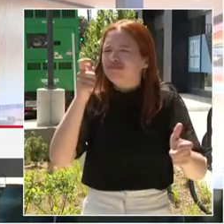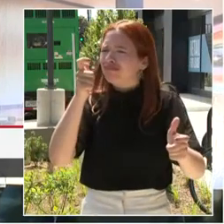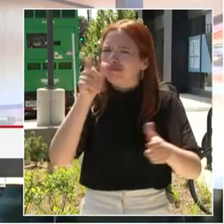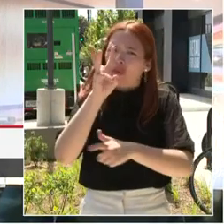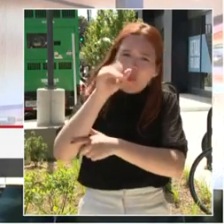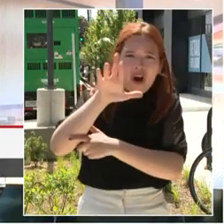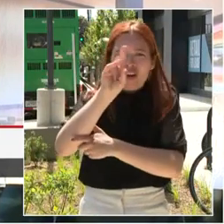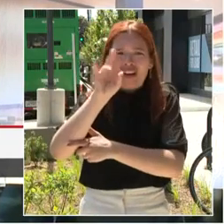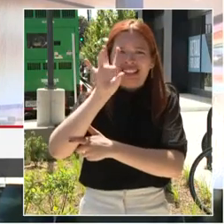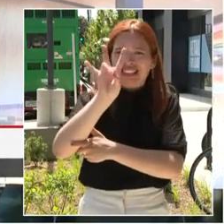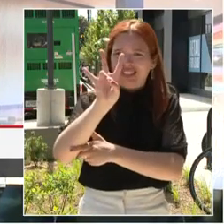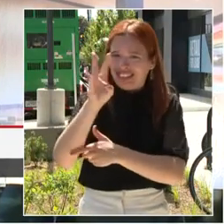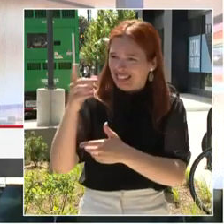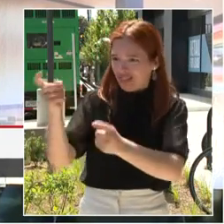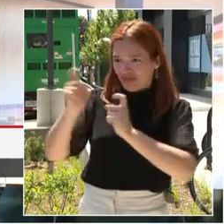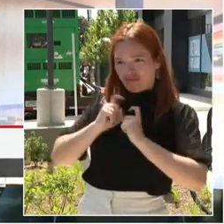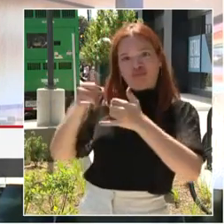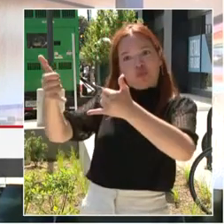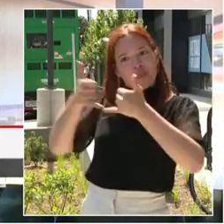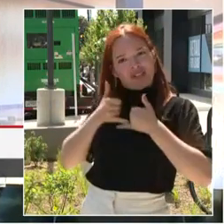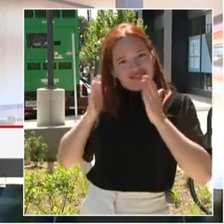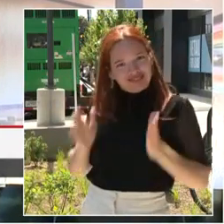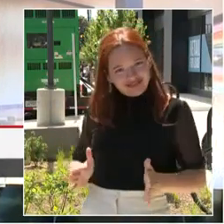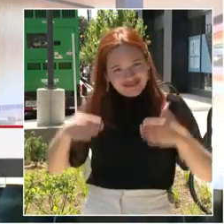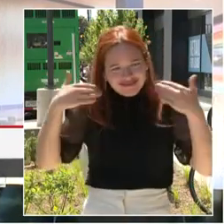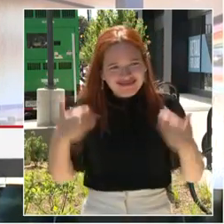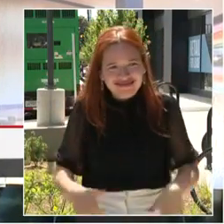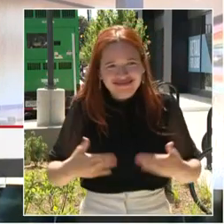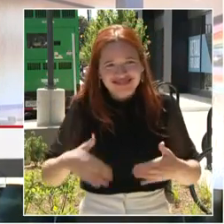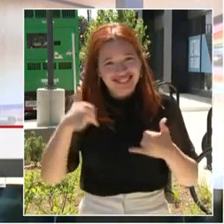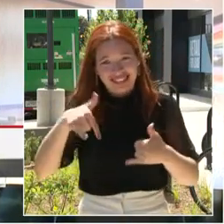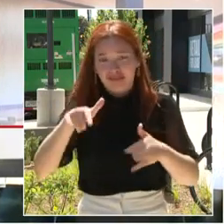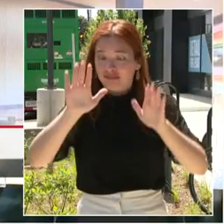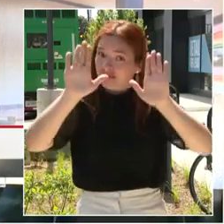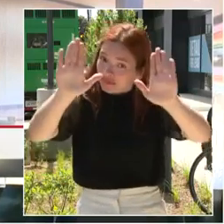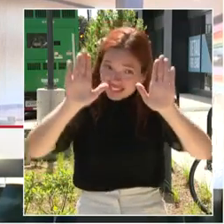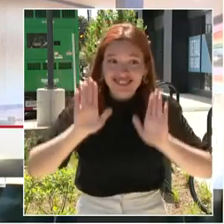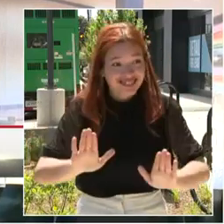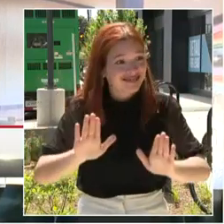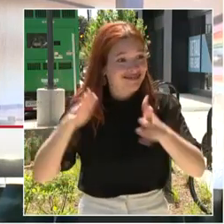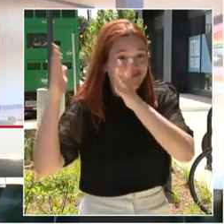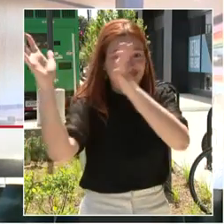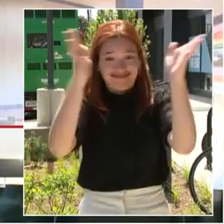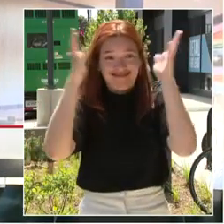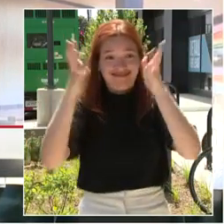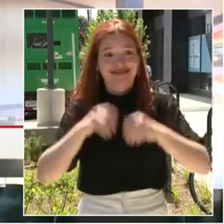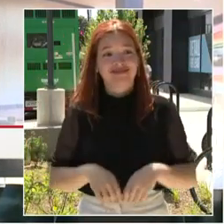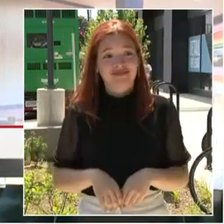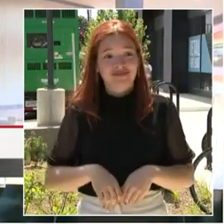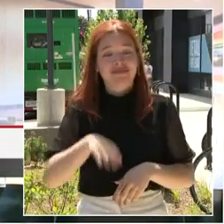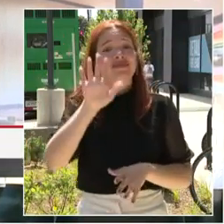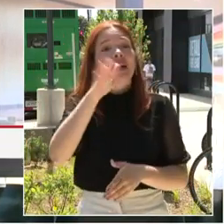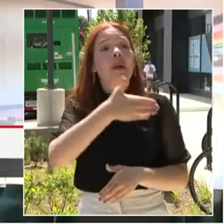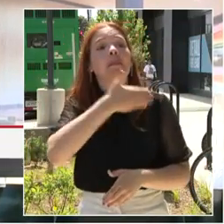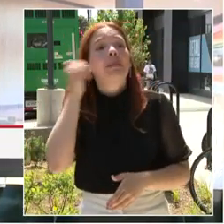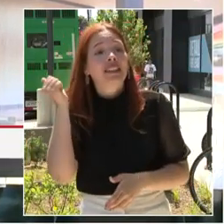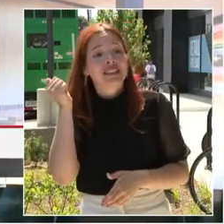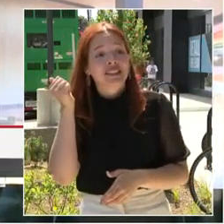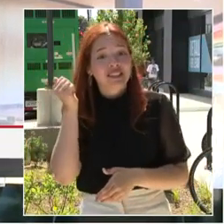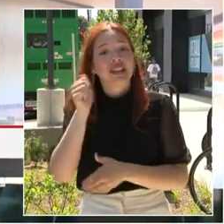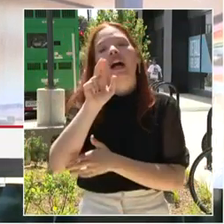please join me in recognizing Best Nails, Justina's, Penway